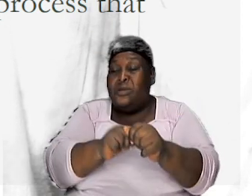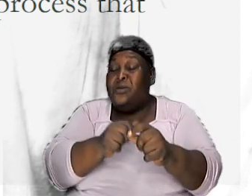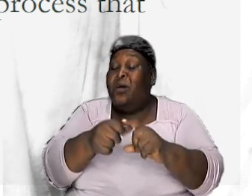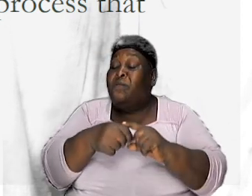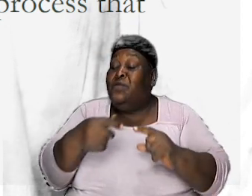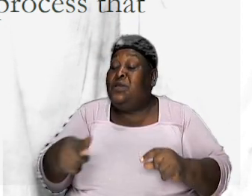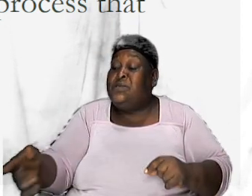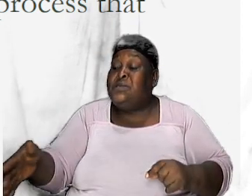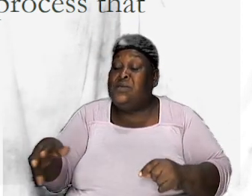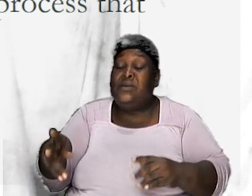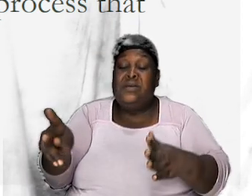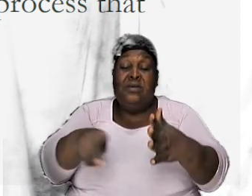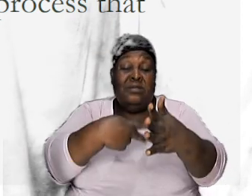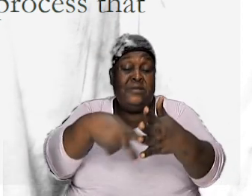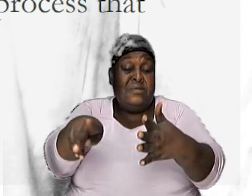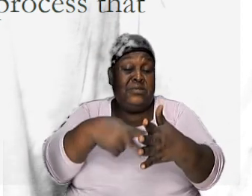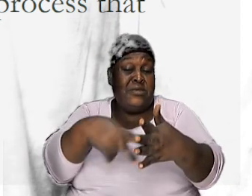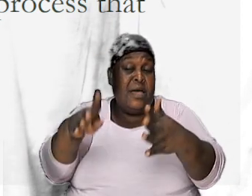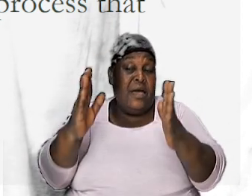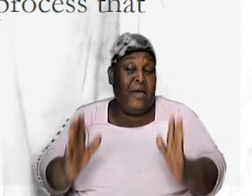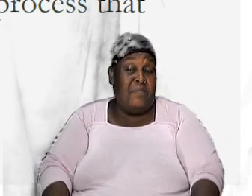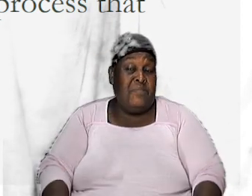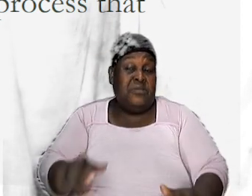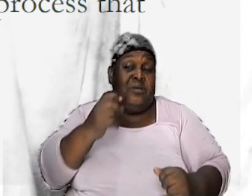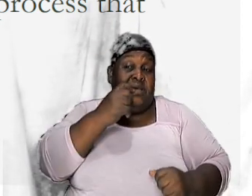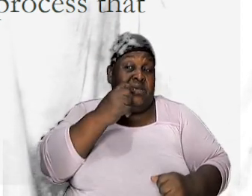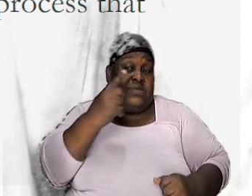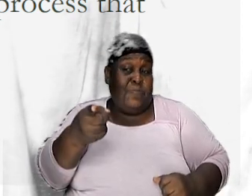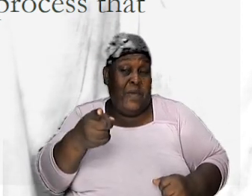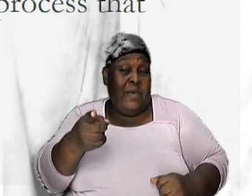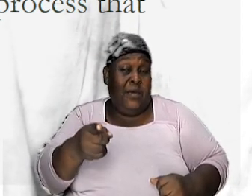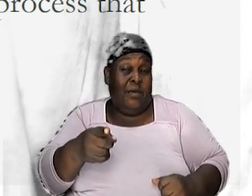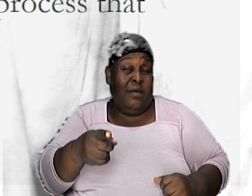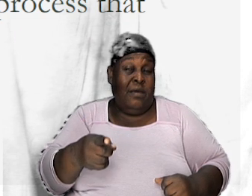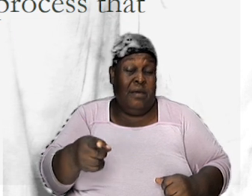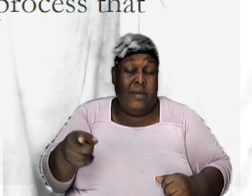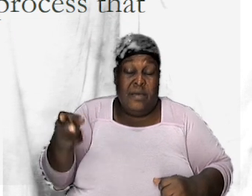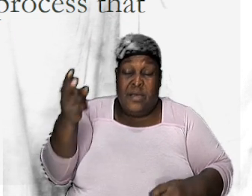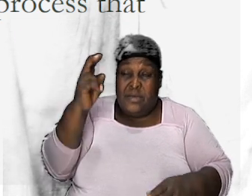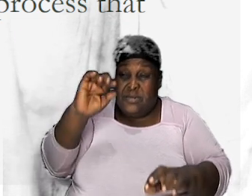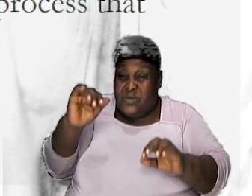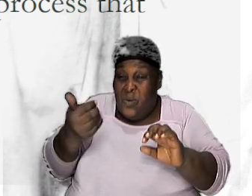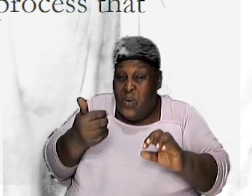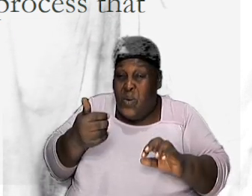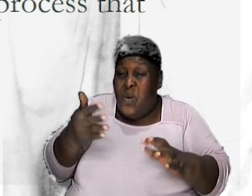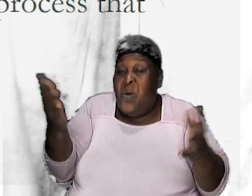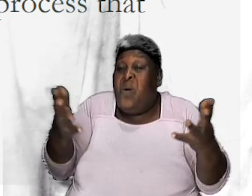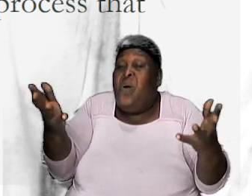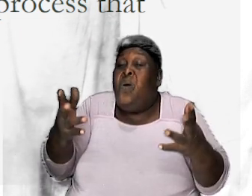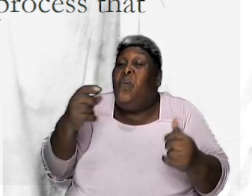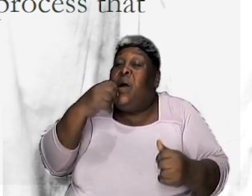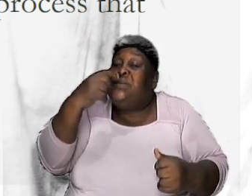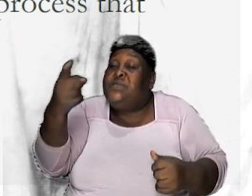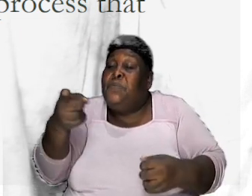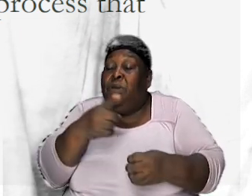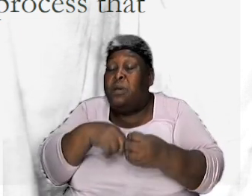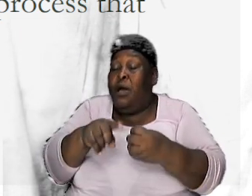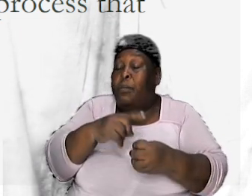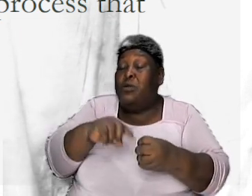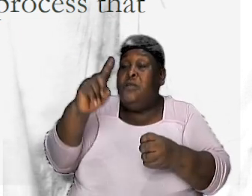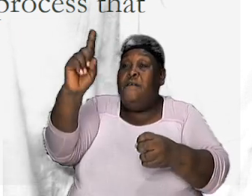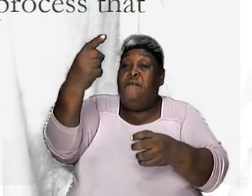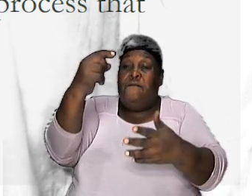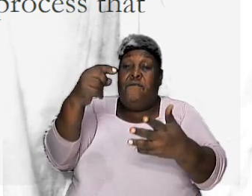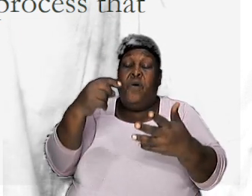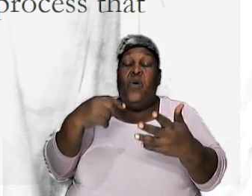that the psalmist was talking about is really a reflection of what we spoke about in the first week. We spoke